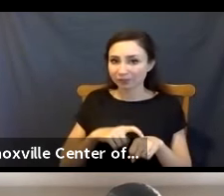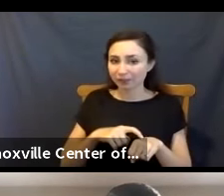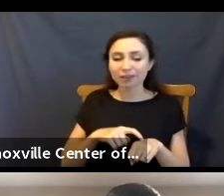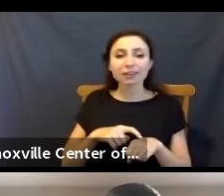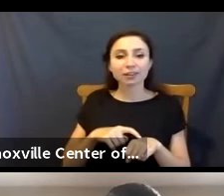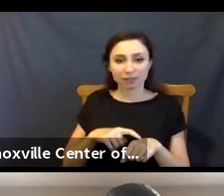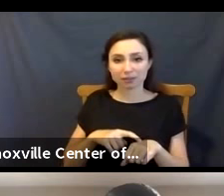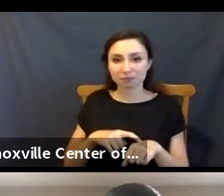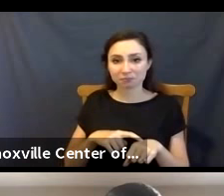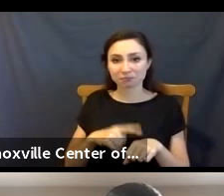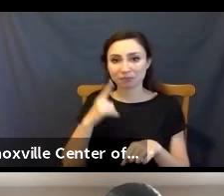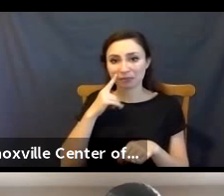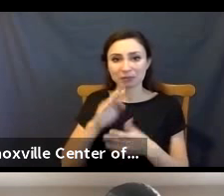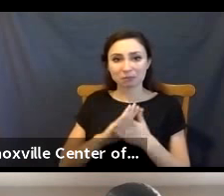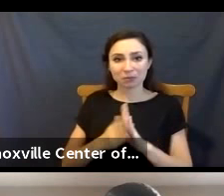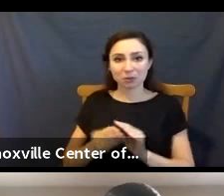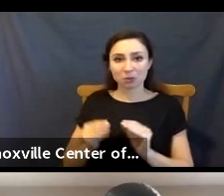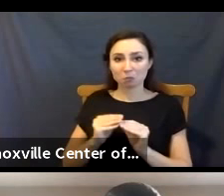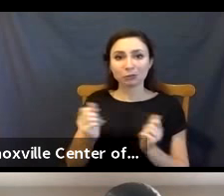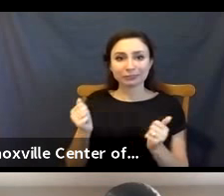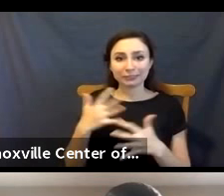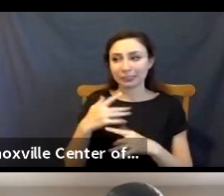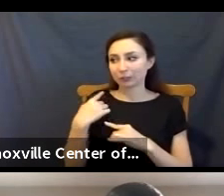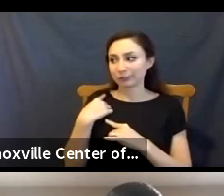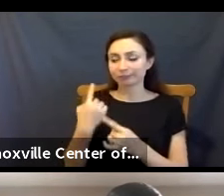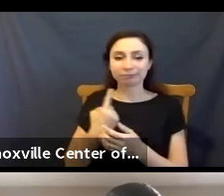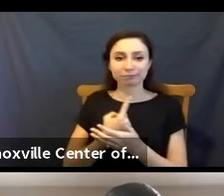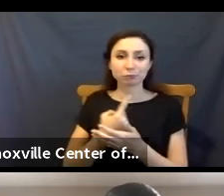they were a little scarier over this last week. So,